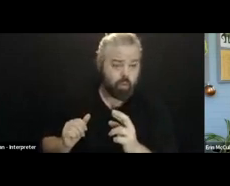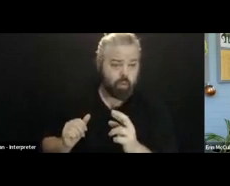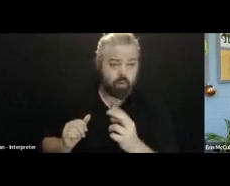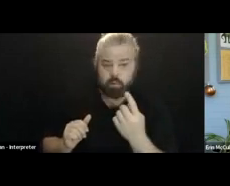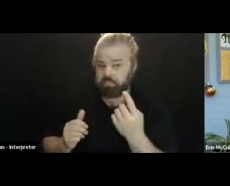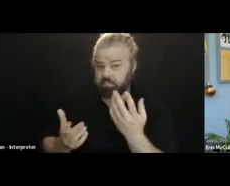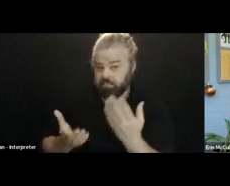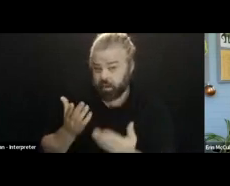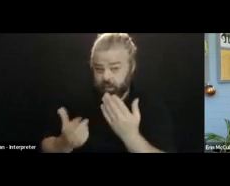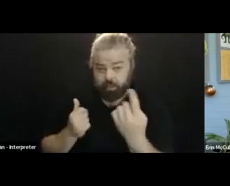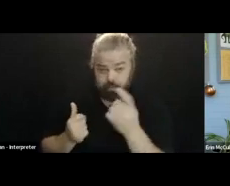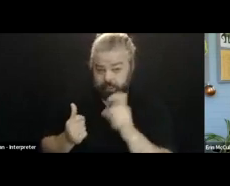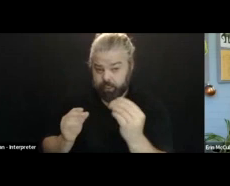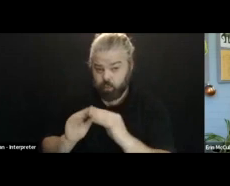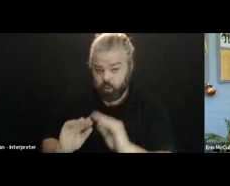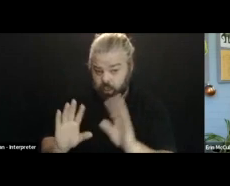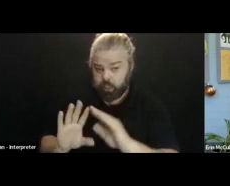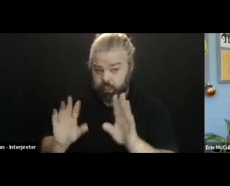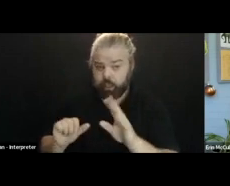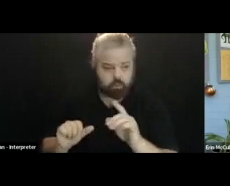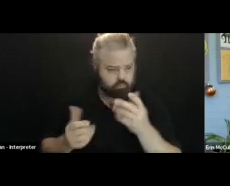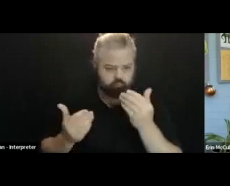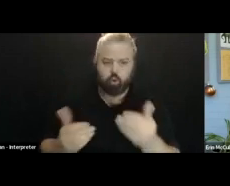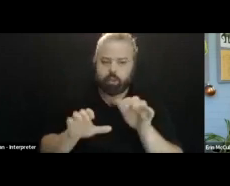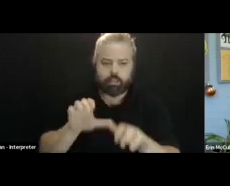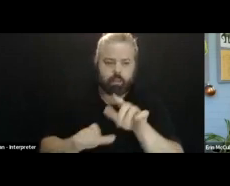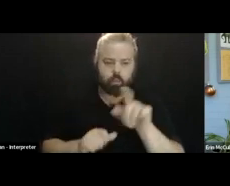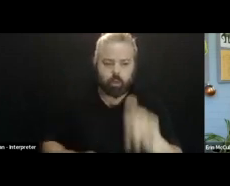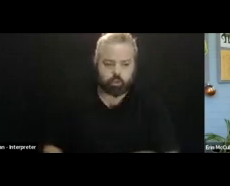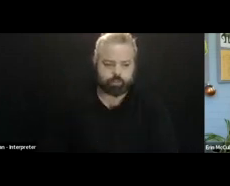clearer. So type your questions in.